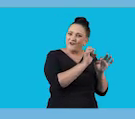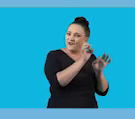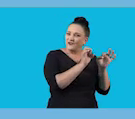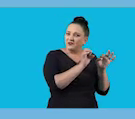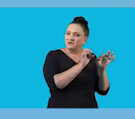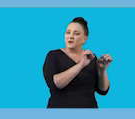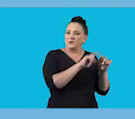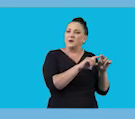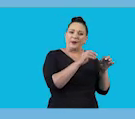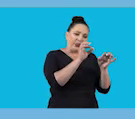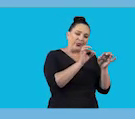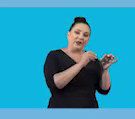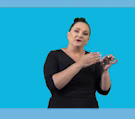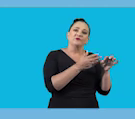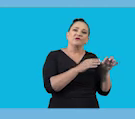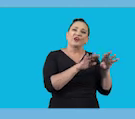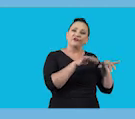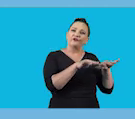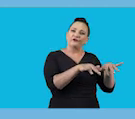which can flow freely